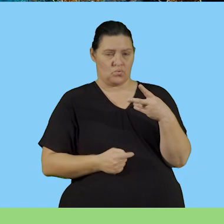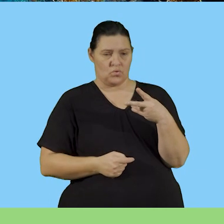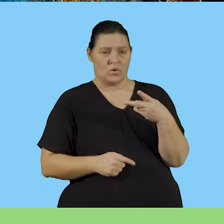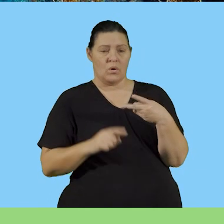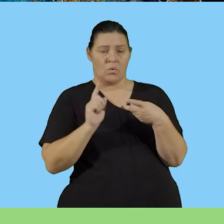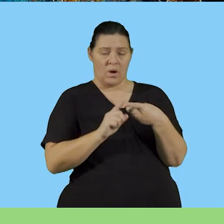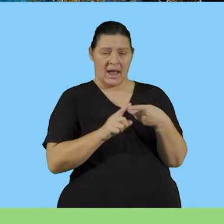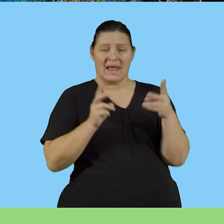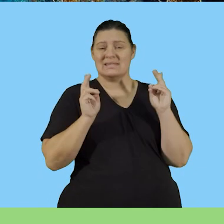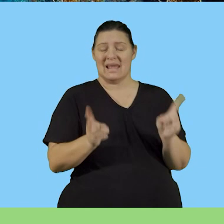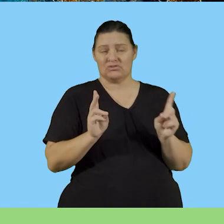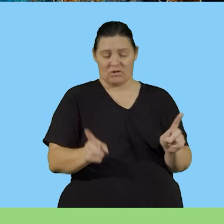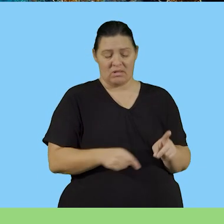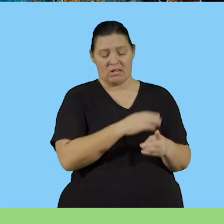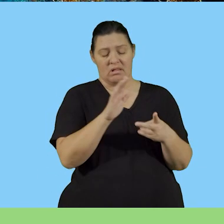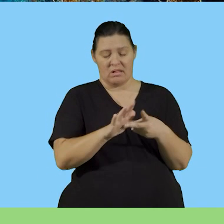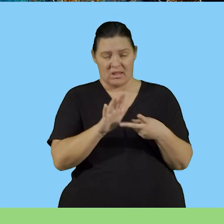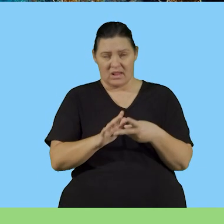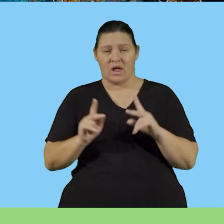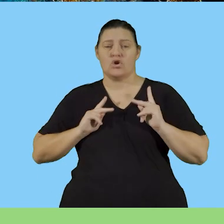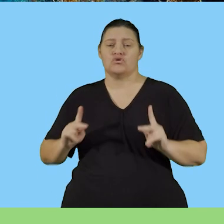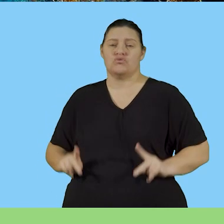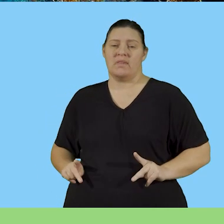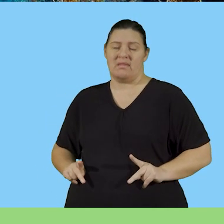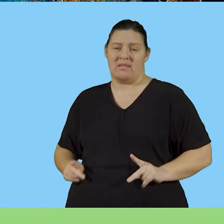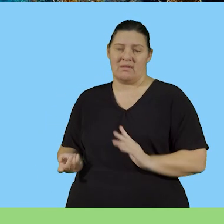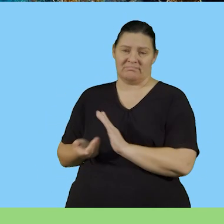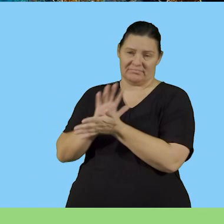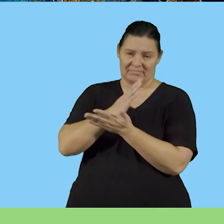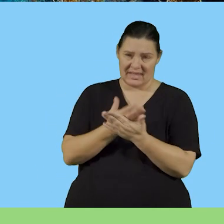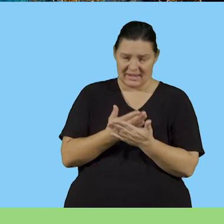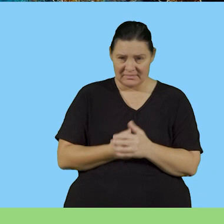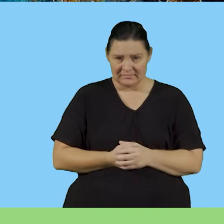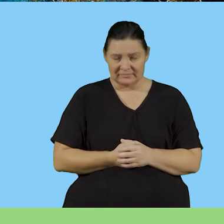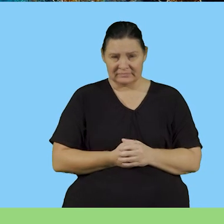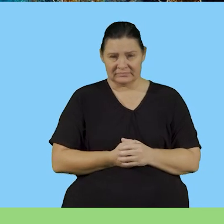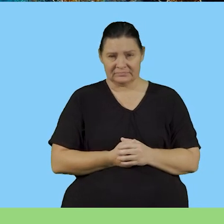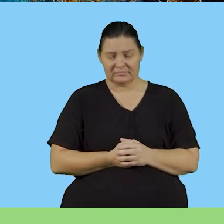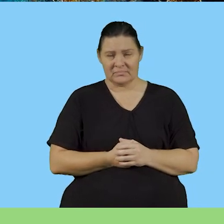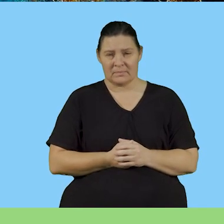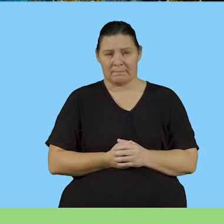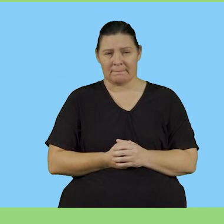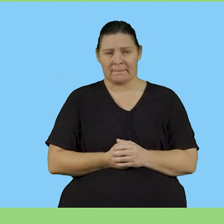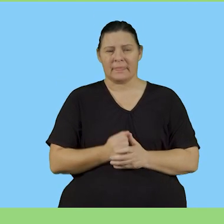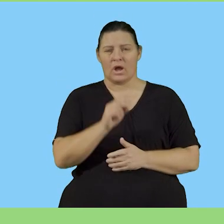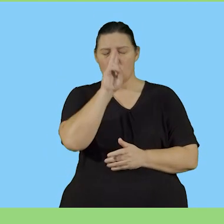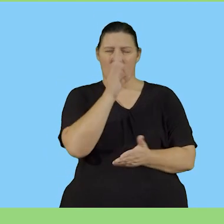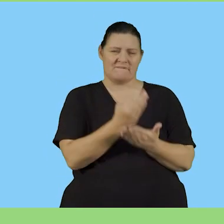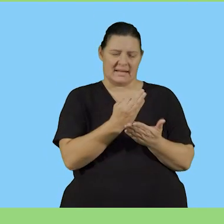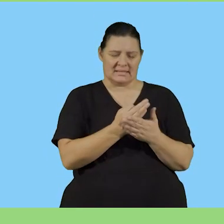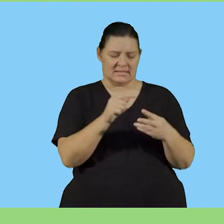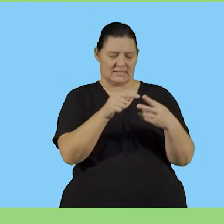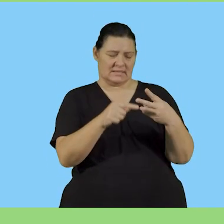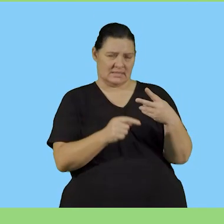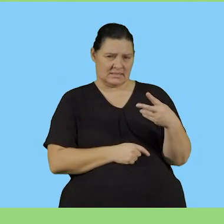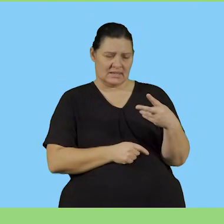factors. The first one is the natural and the human factors. Now let us go and look at these factors.